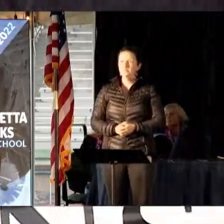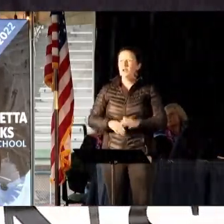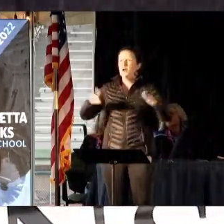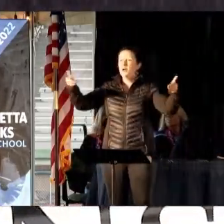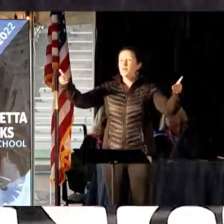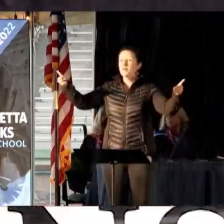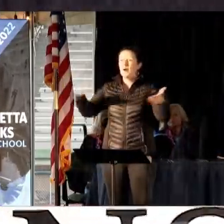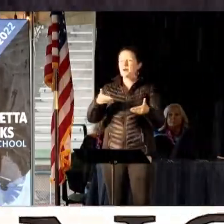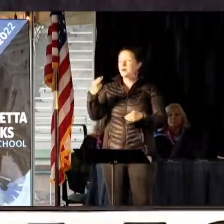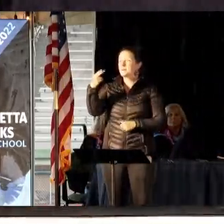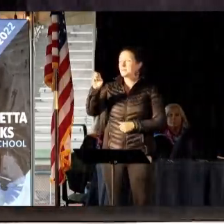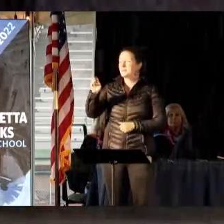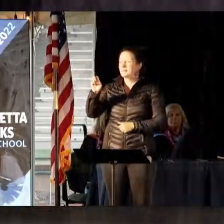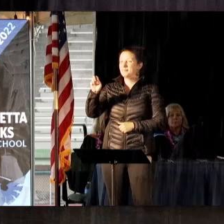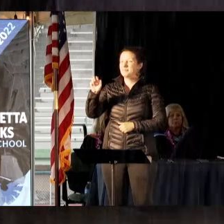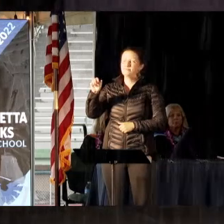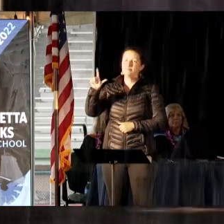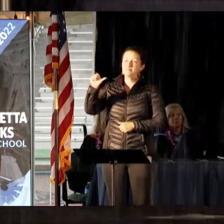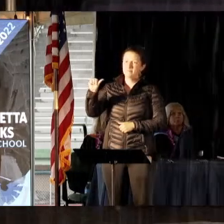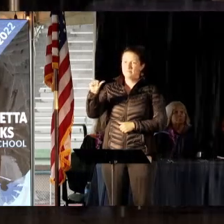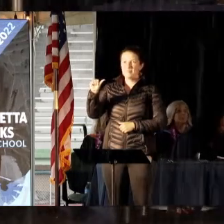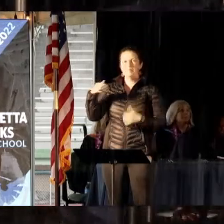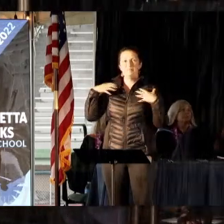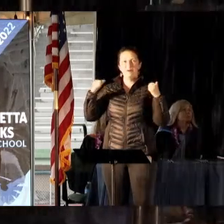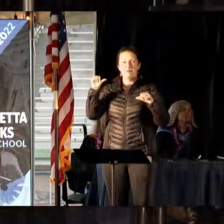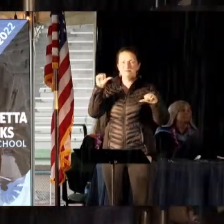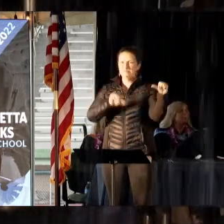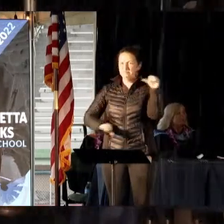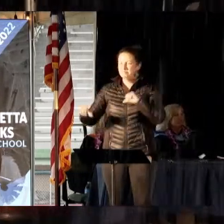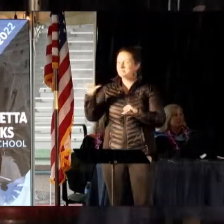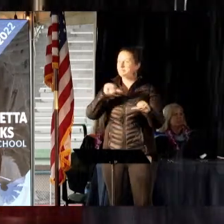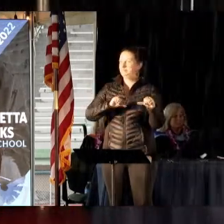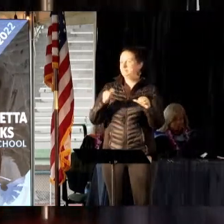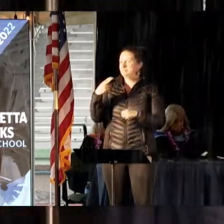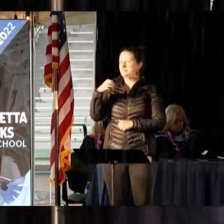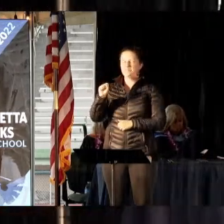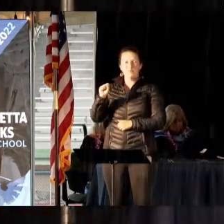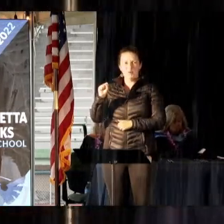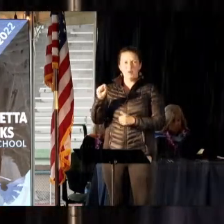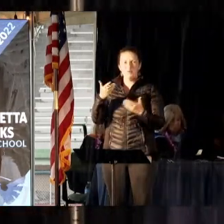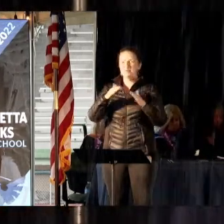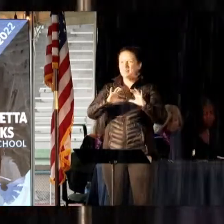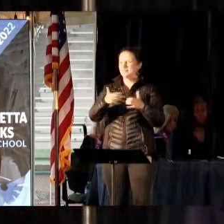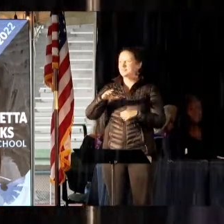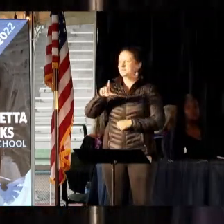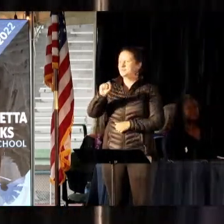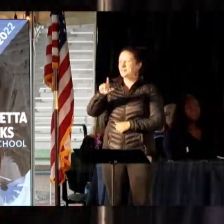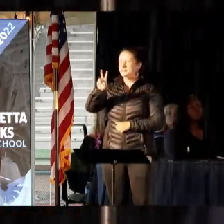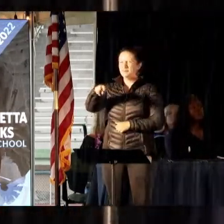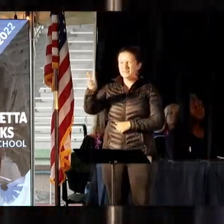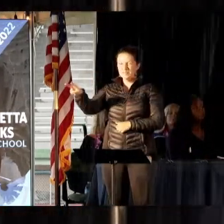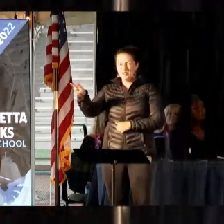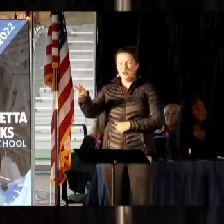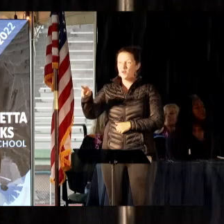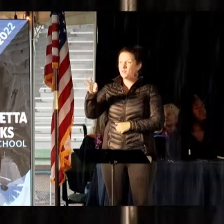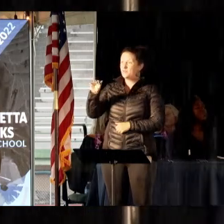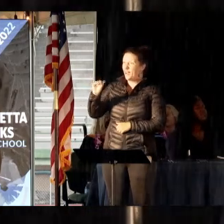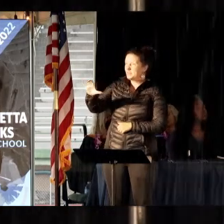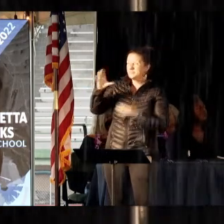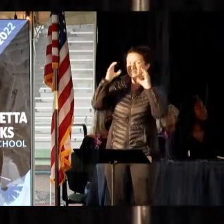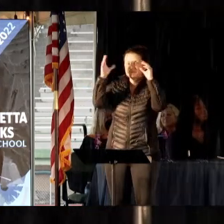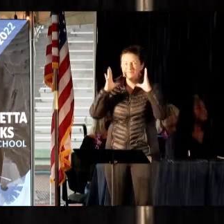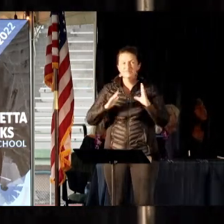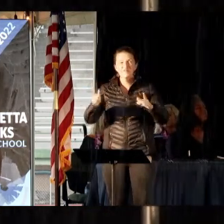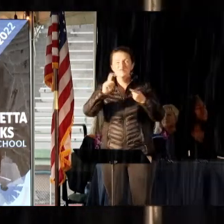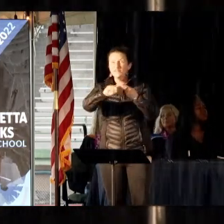Welcome Henrietta Lacks Health and Bioscience High School Class of 2022, HELA faculty members, friends, and